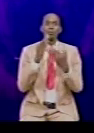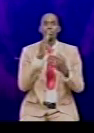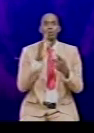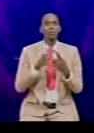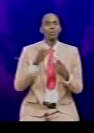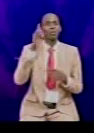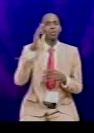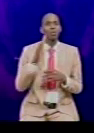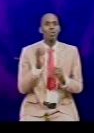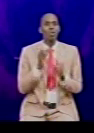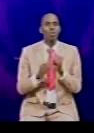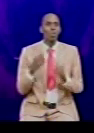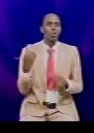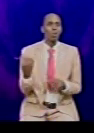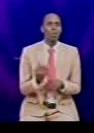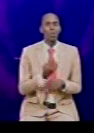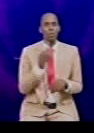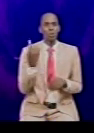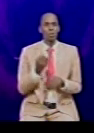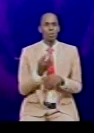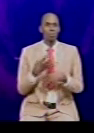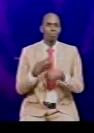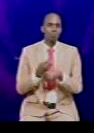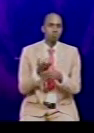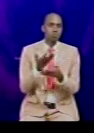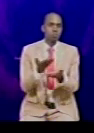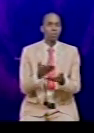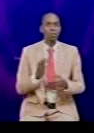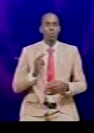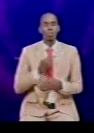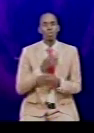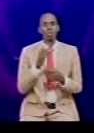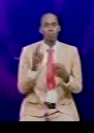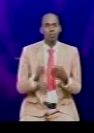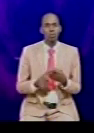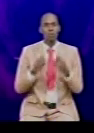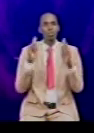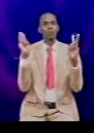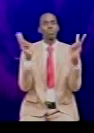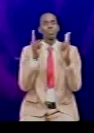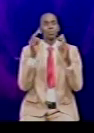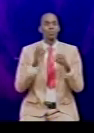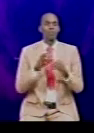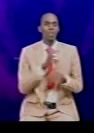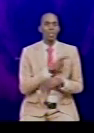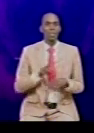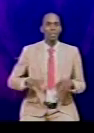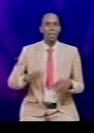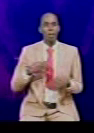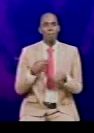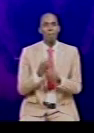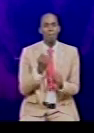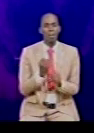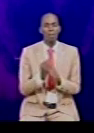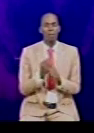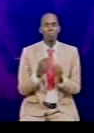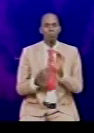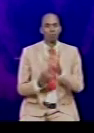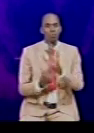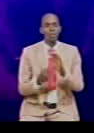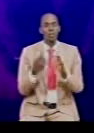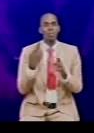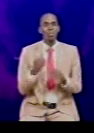always causeth us to triumph in Christ, and maketh manifest the